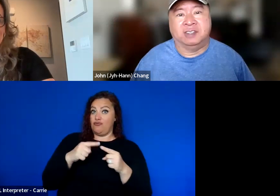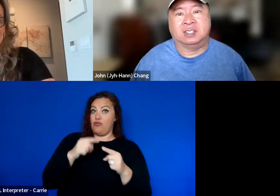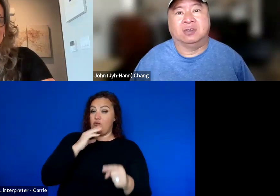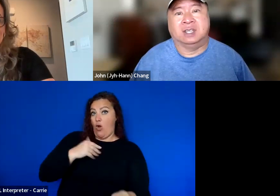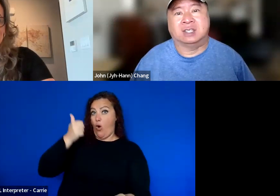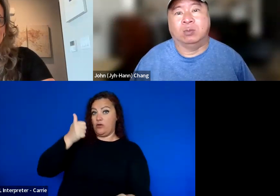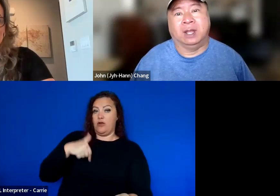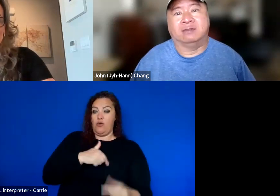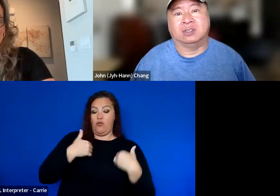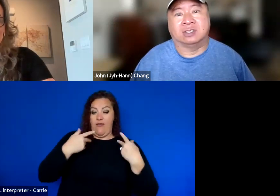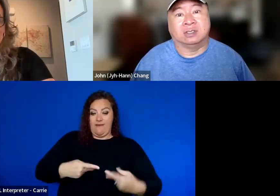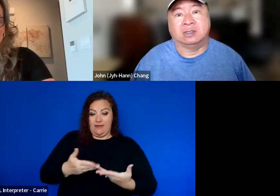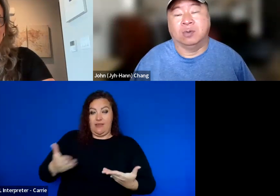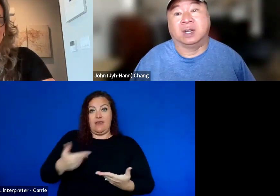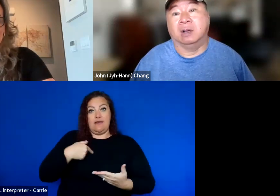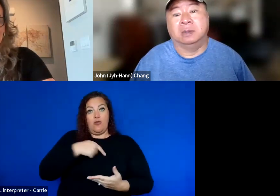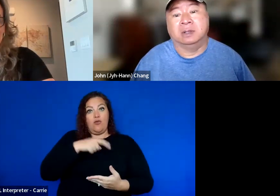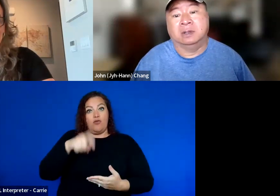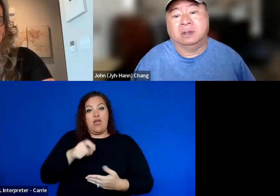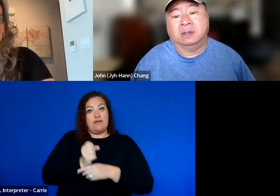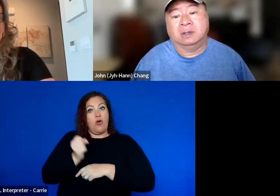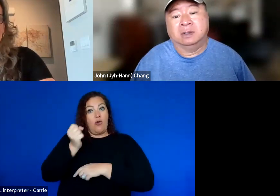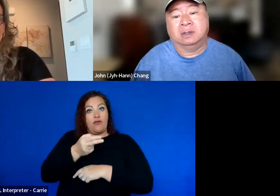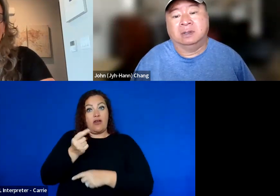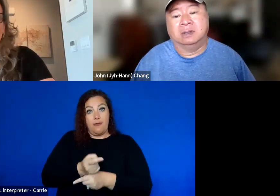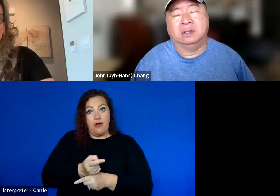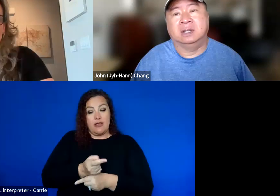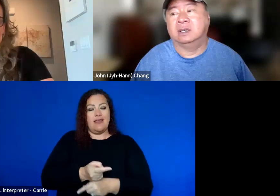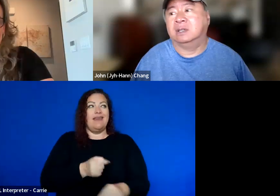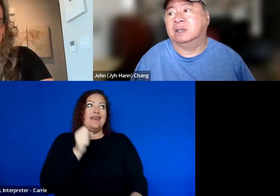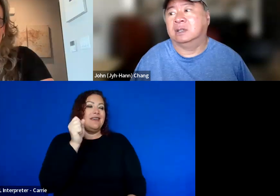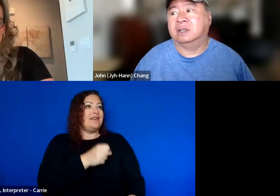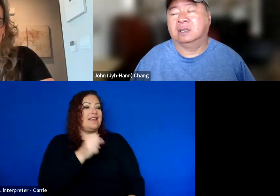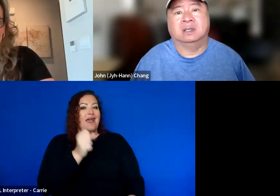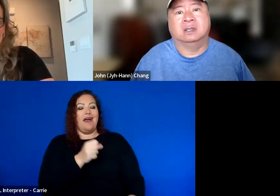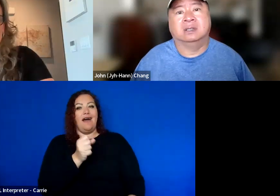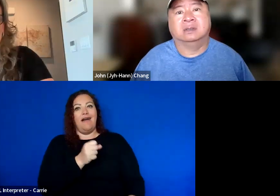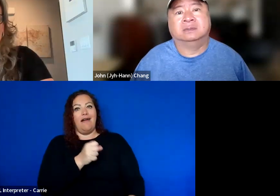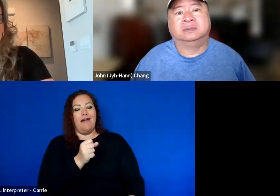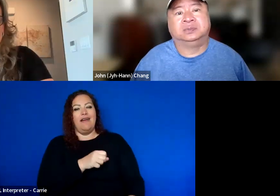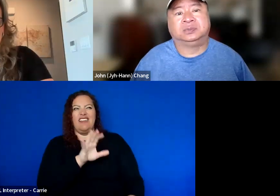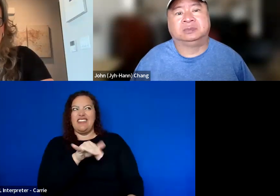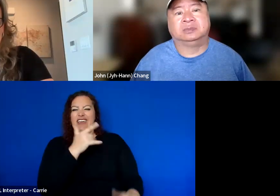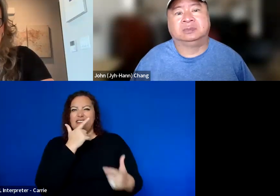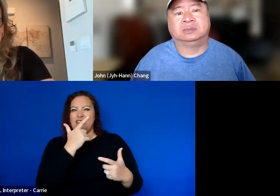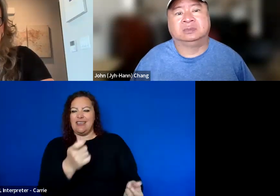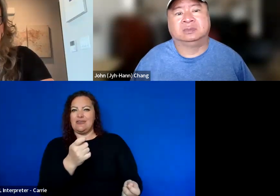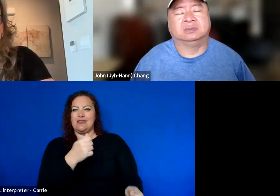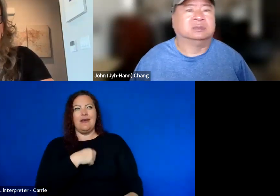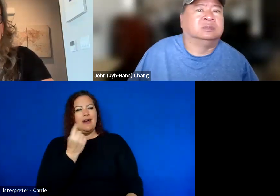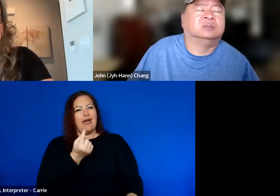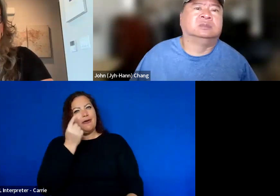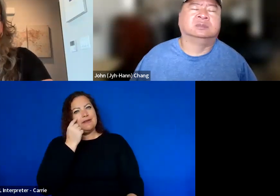have physical things that we have to overcome. Yeah, it's interesting. I always thought